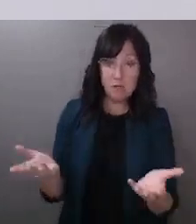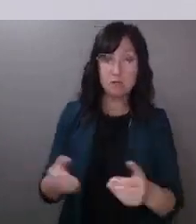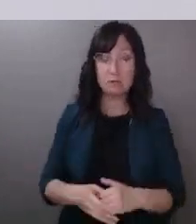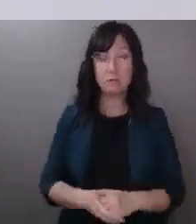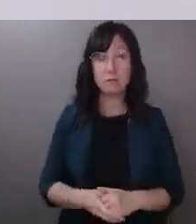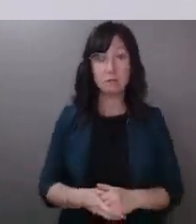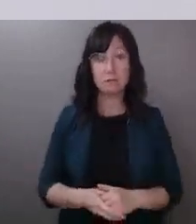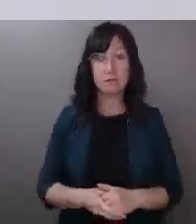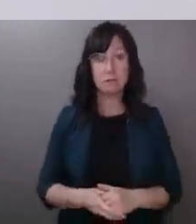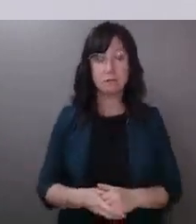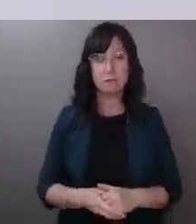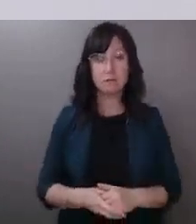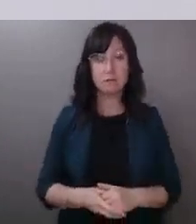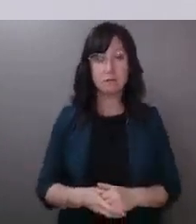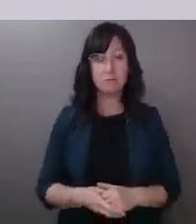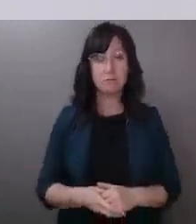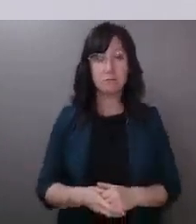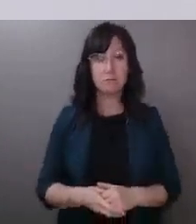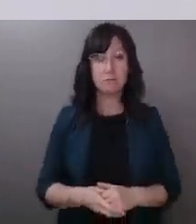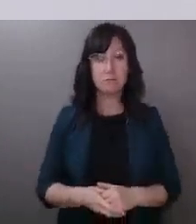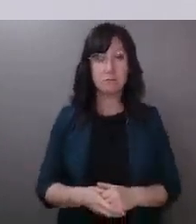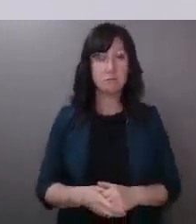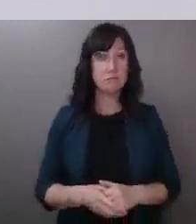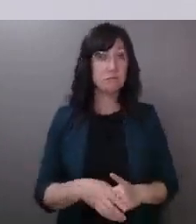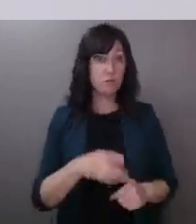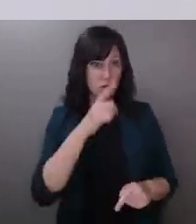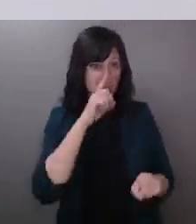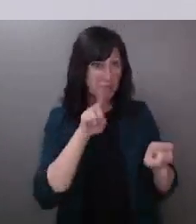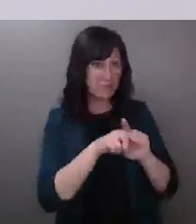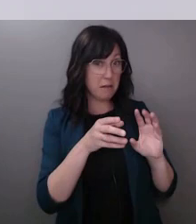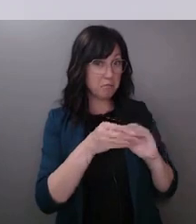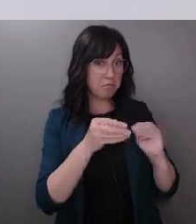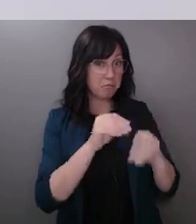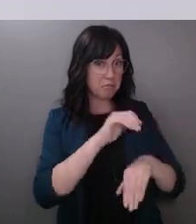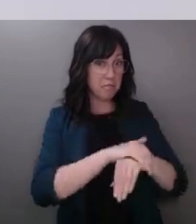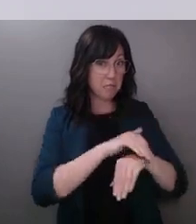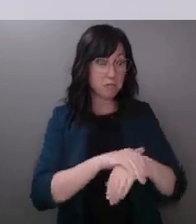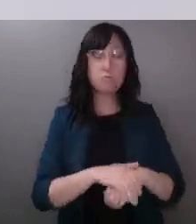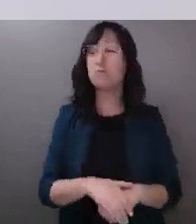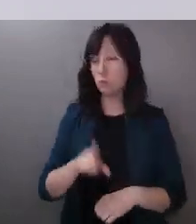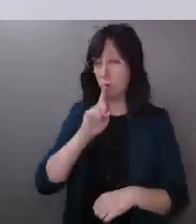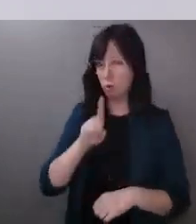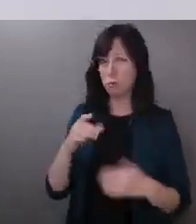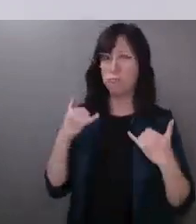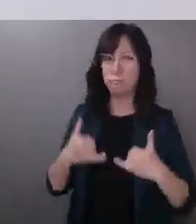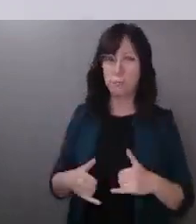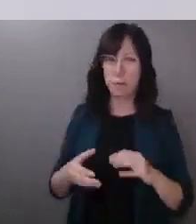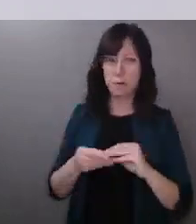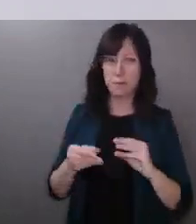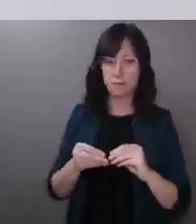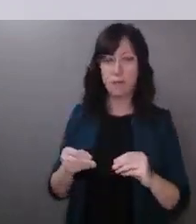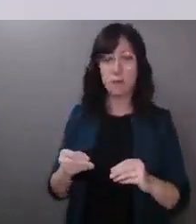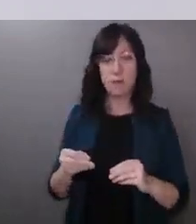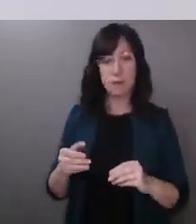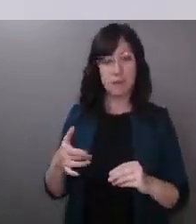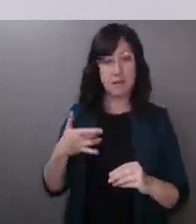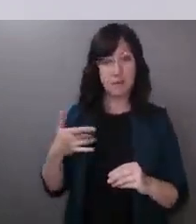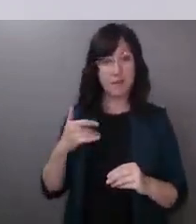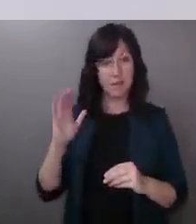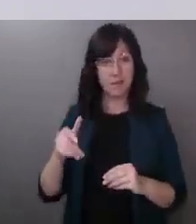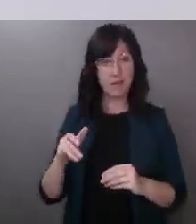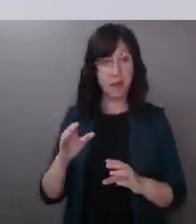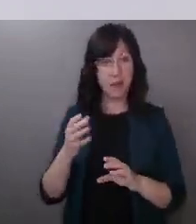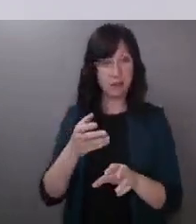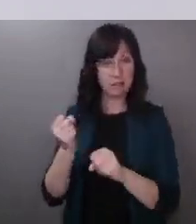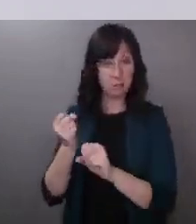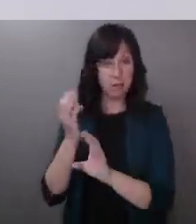repeat that in English, please, Mayor? Yeah, I think of this as an improvement to the service, an enhancement of service, and it demonstrates